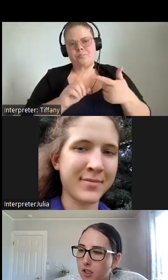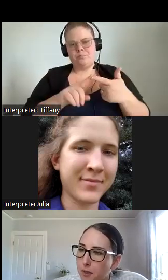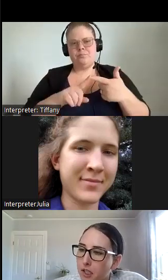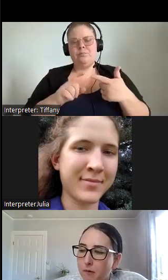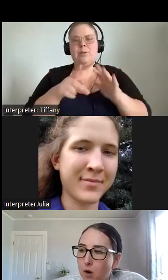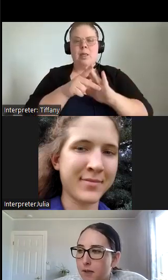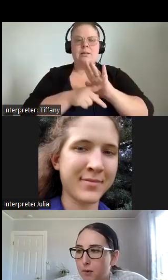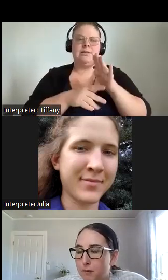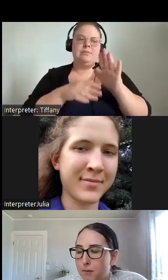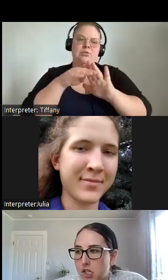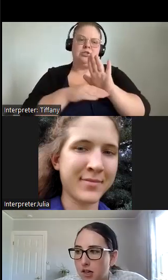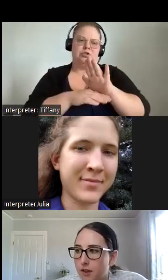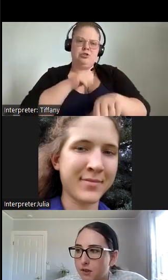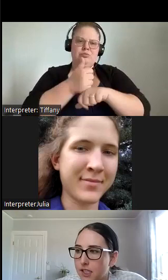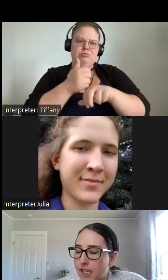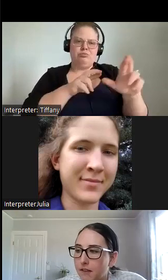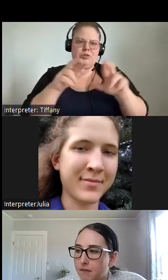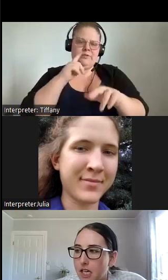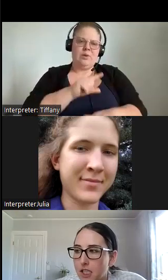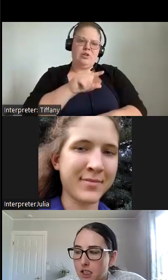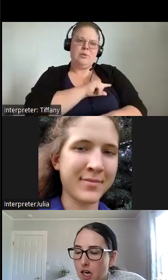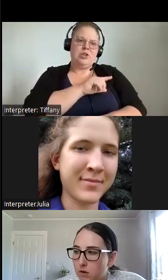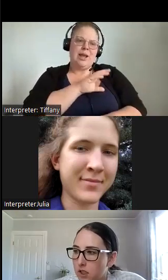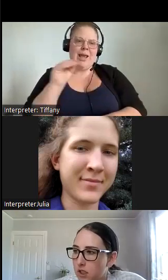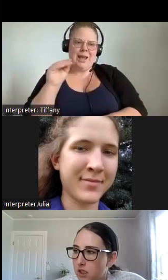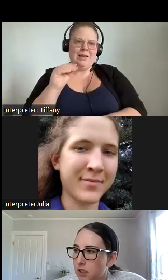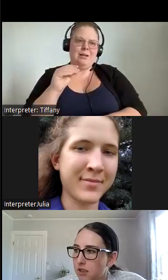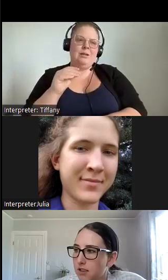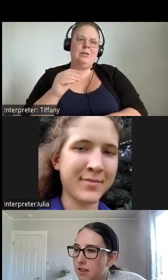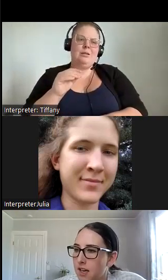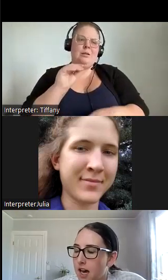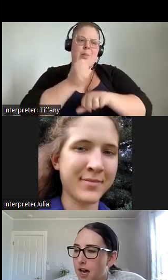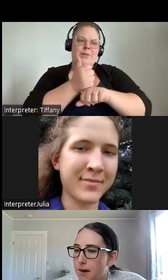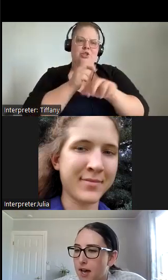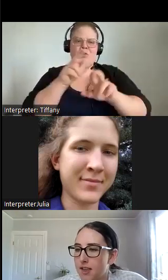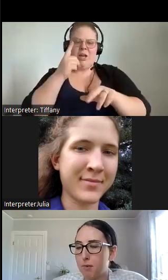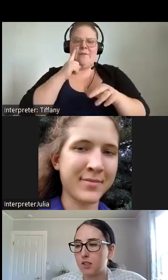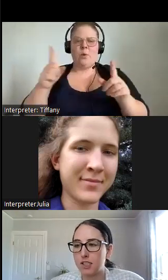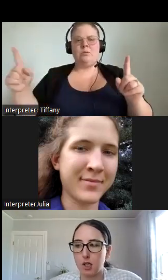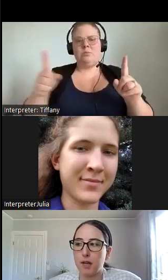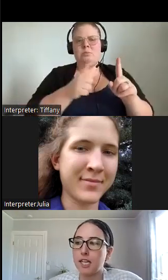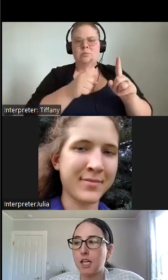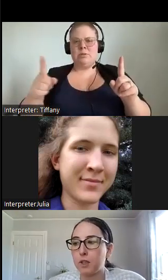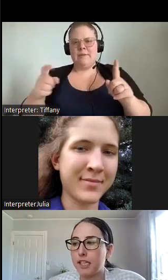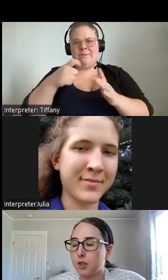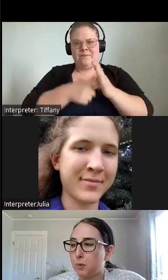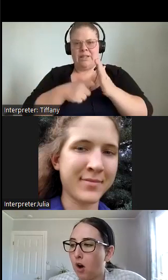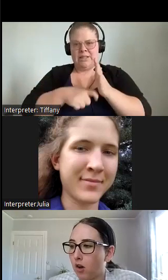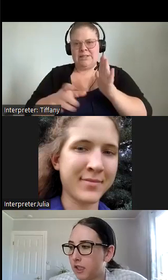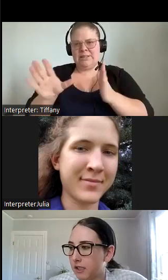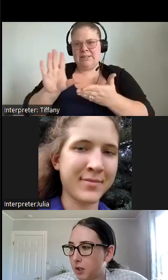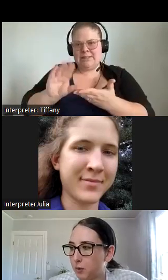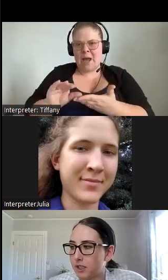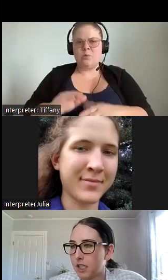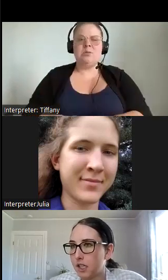describing eligibility for and implementation of those sliding fee discounts. And then policies are applied equally to